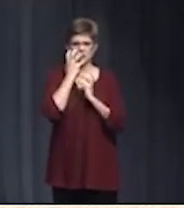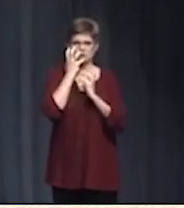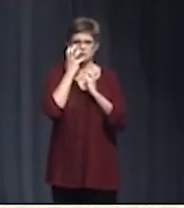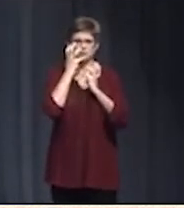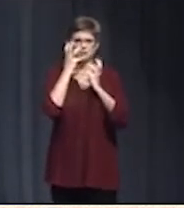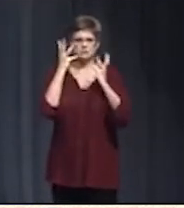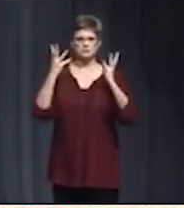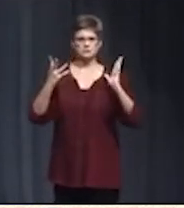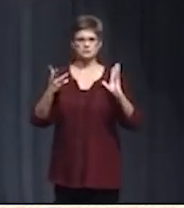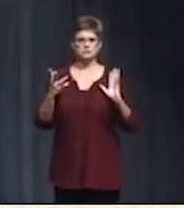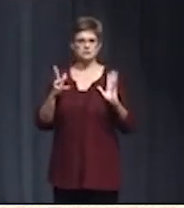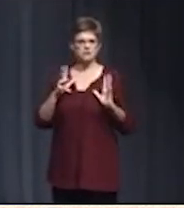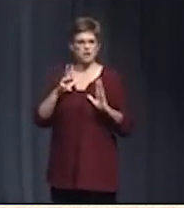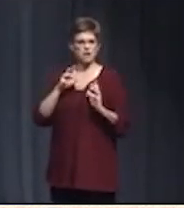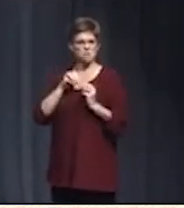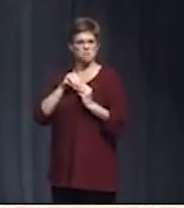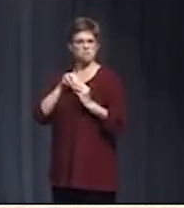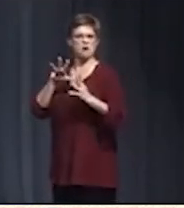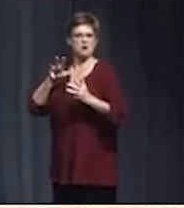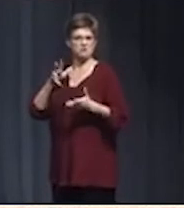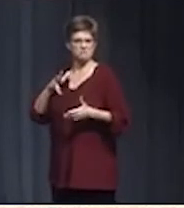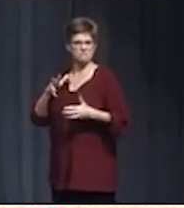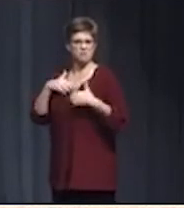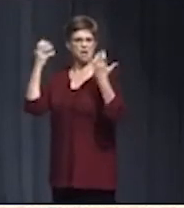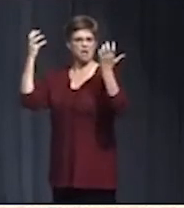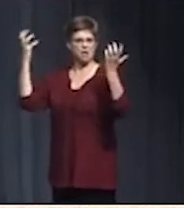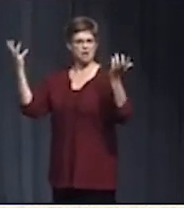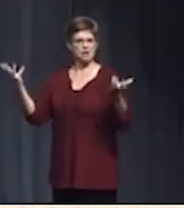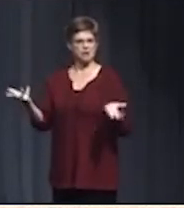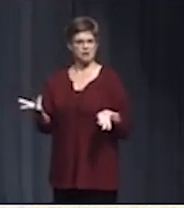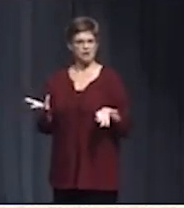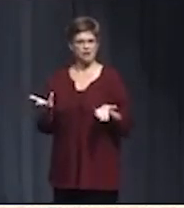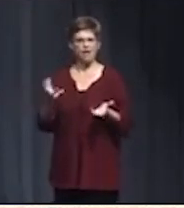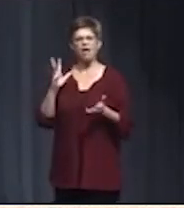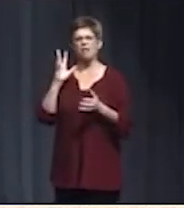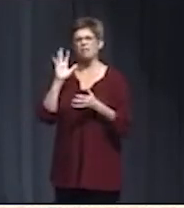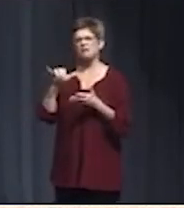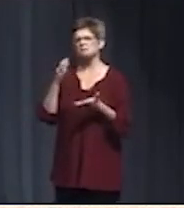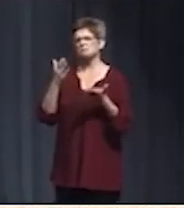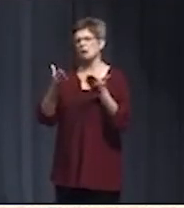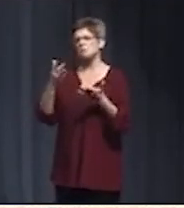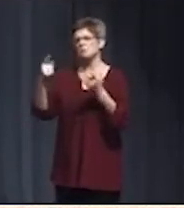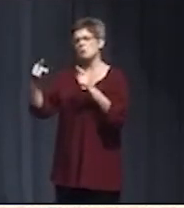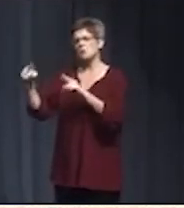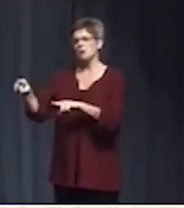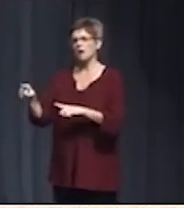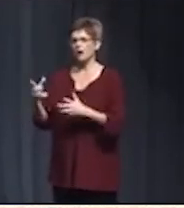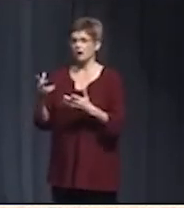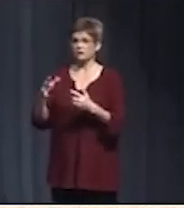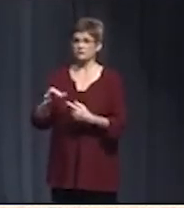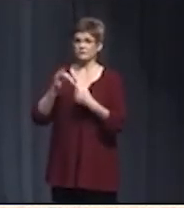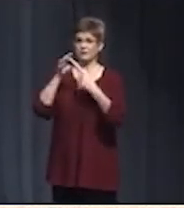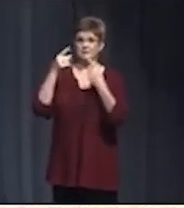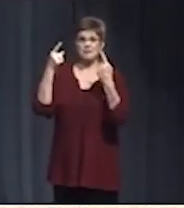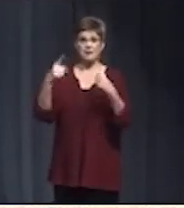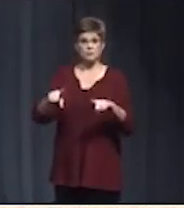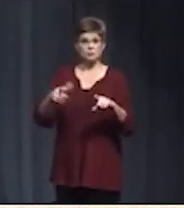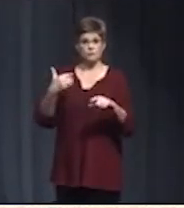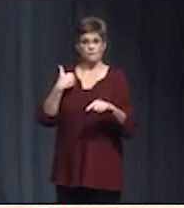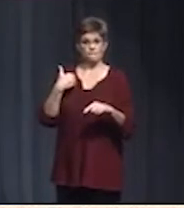Y'all had that happen? That's probably part of what's going on, particularly if you're dealing with your child with disabilities.